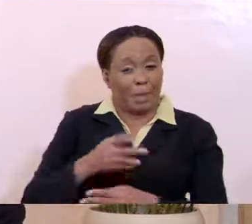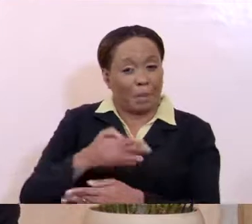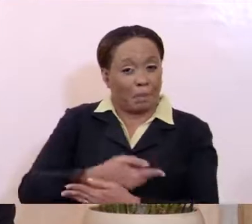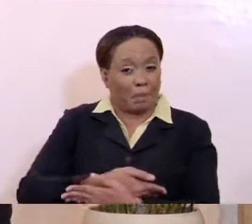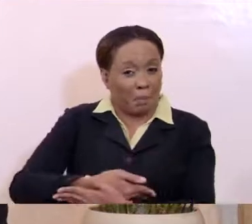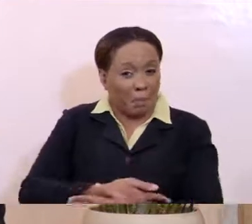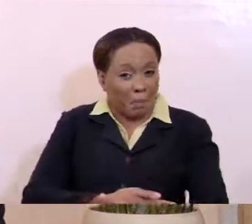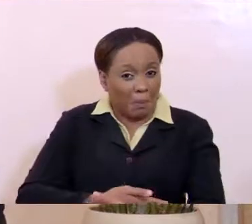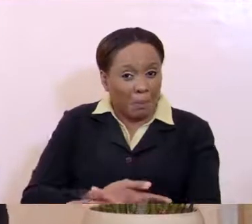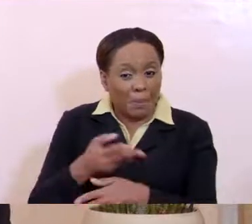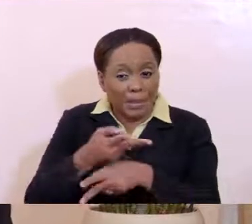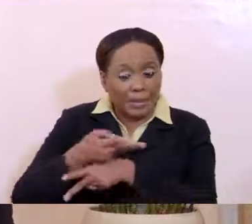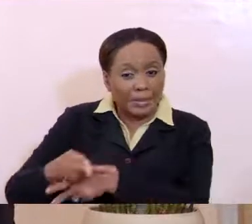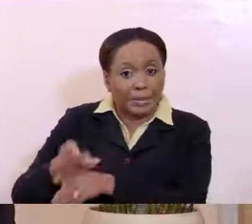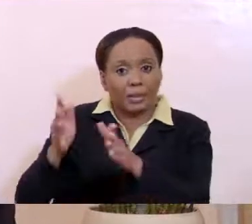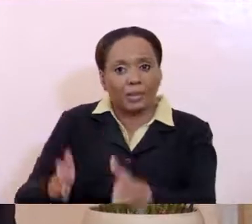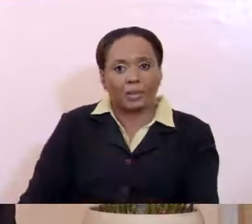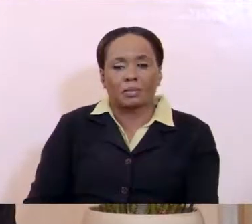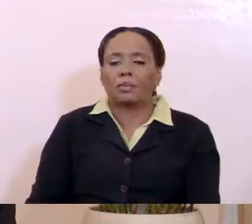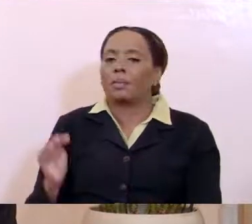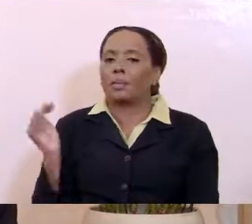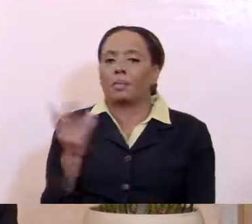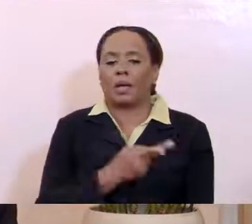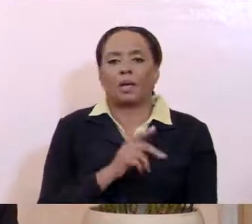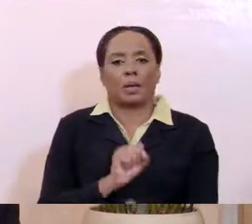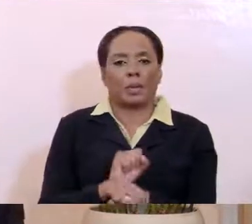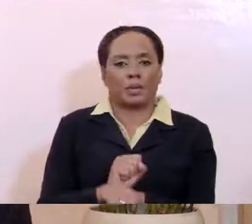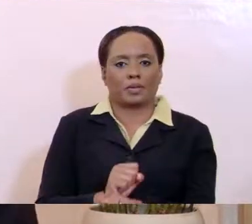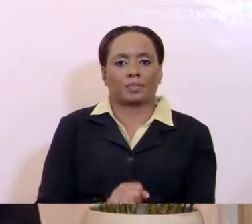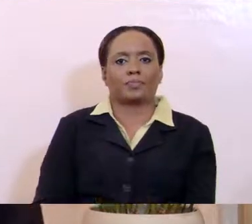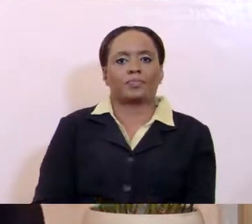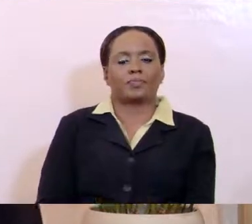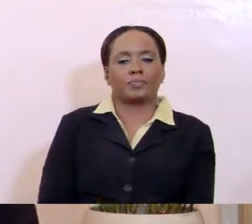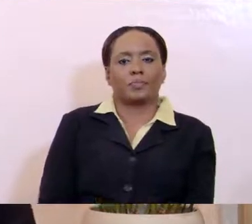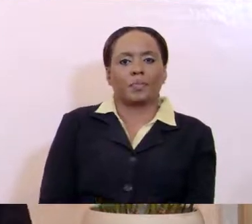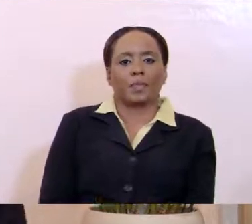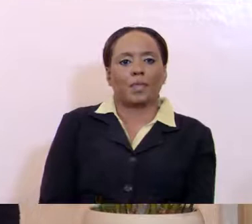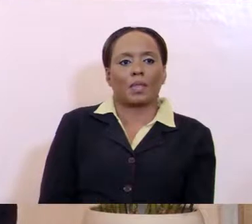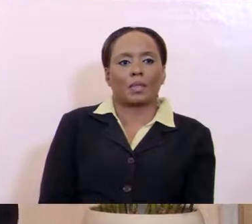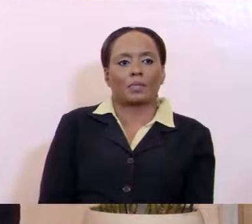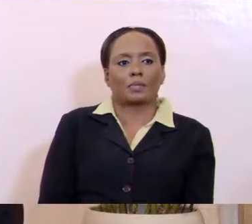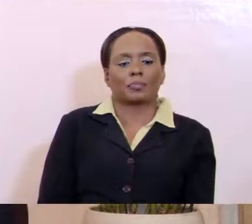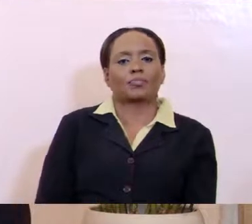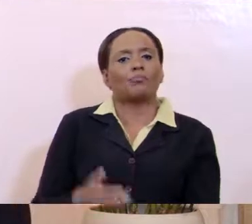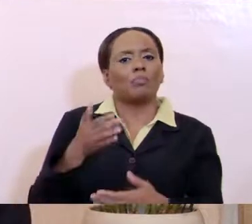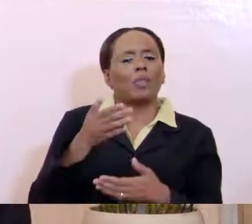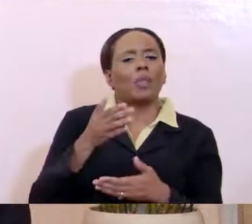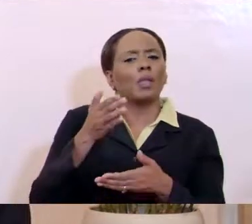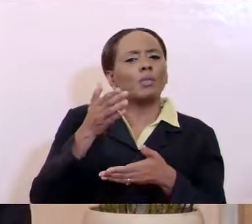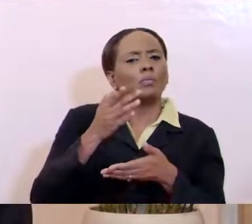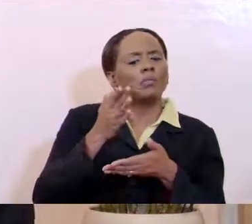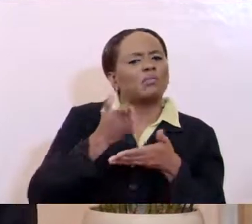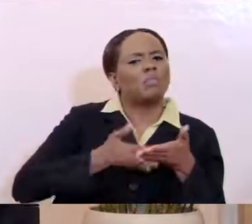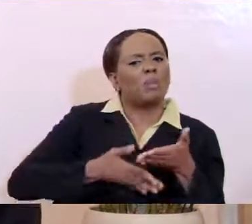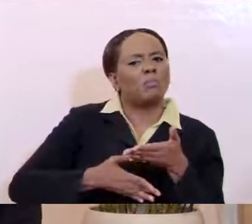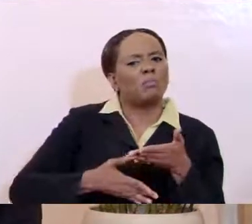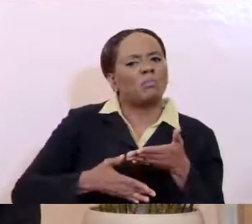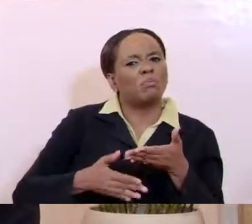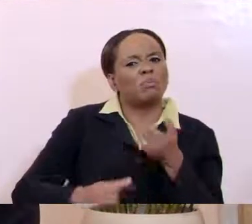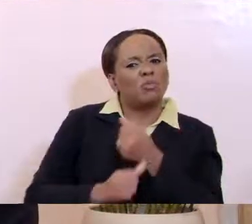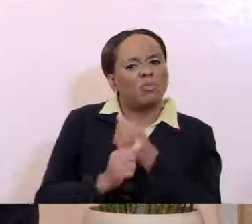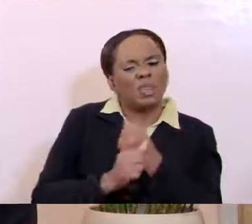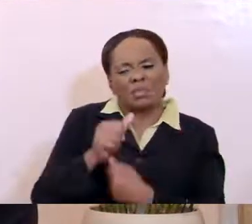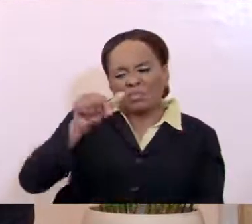One of the areas that is considered to be of somewhat less risk, but of great value in terms of being able